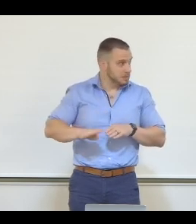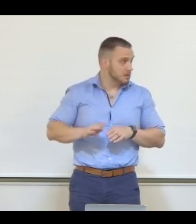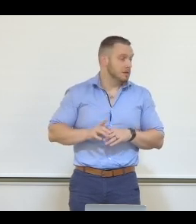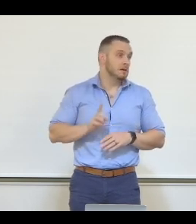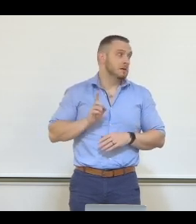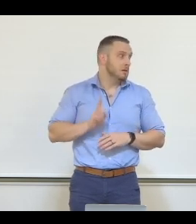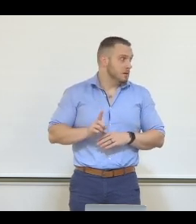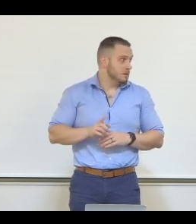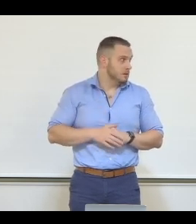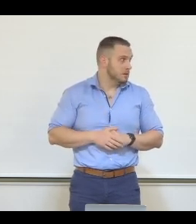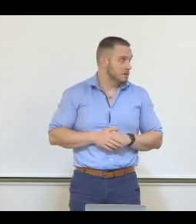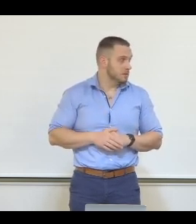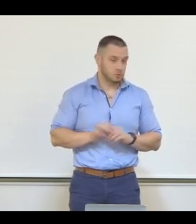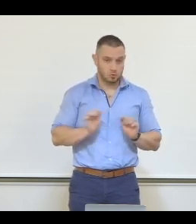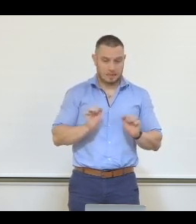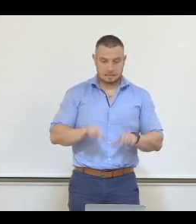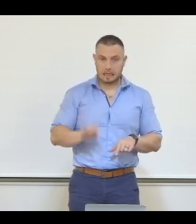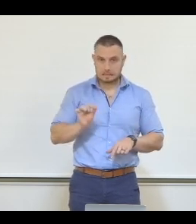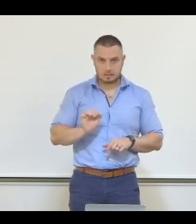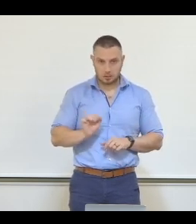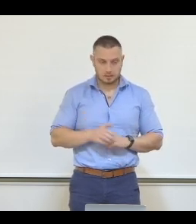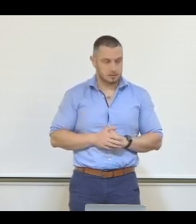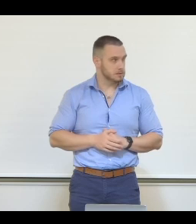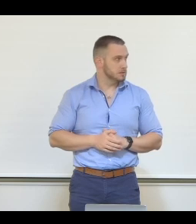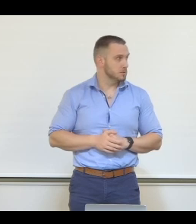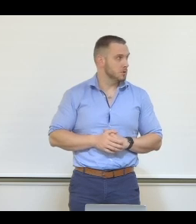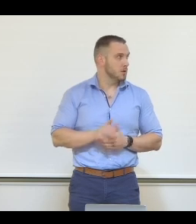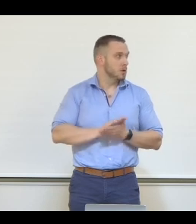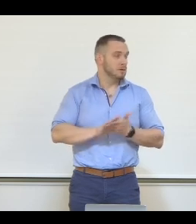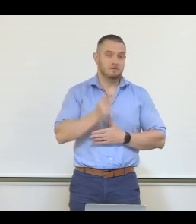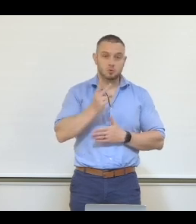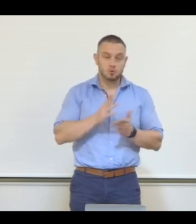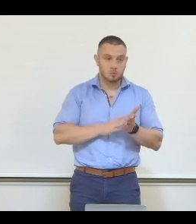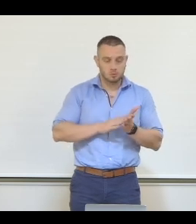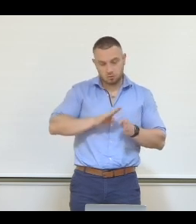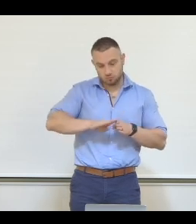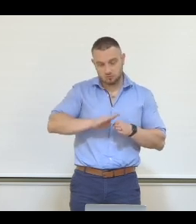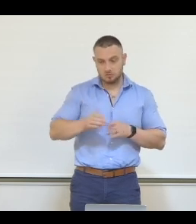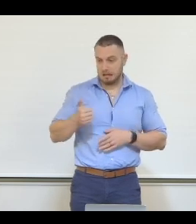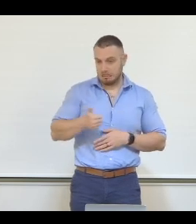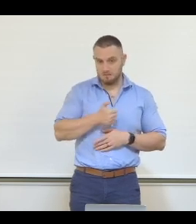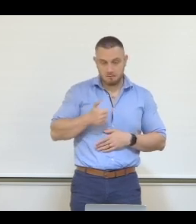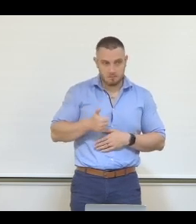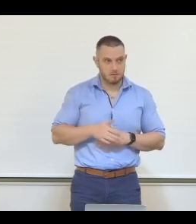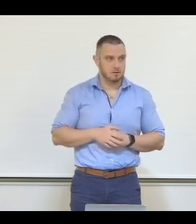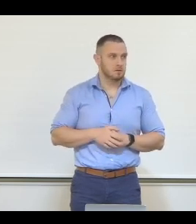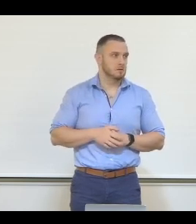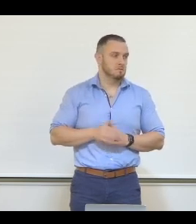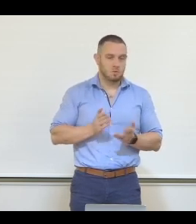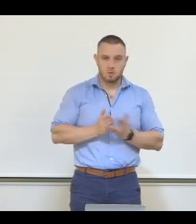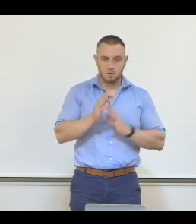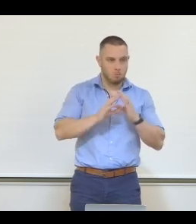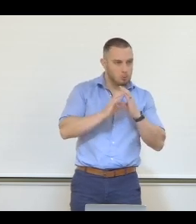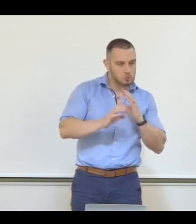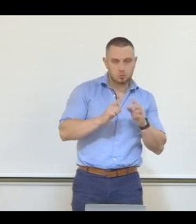yet we were not selected. So for 2 months, we trained all together about the modules, about